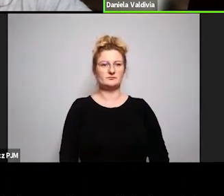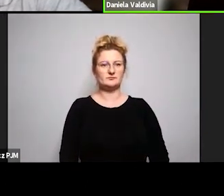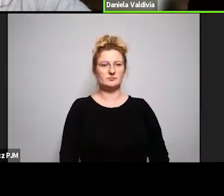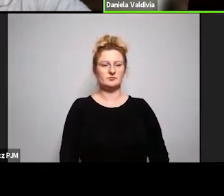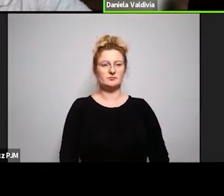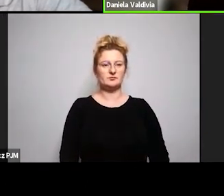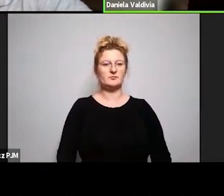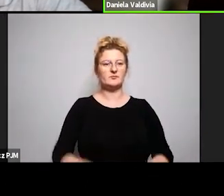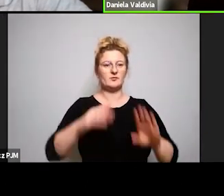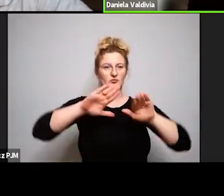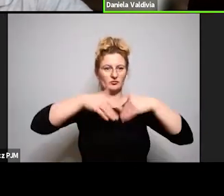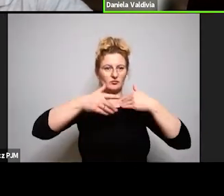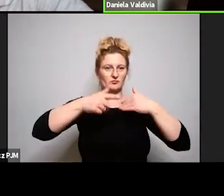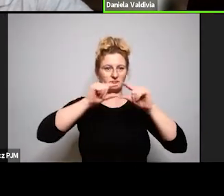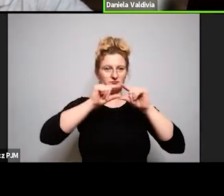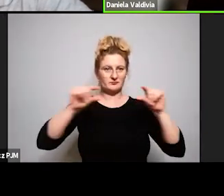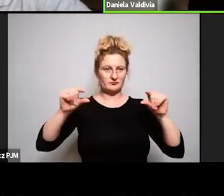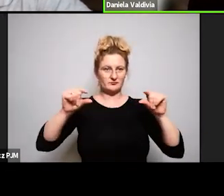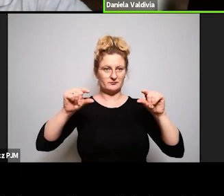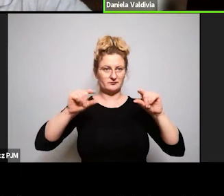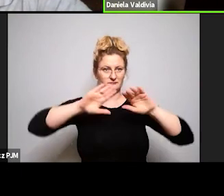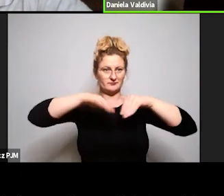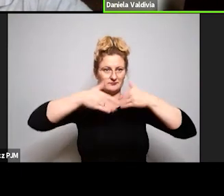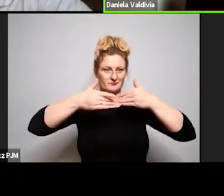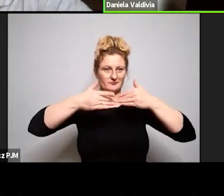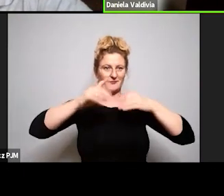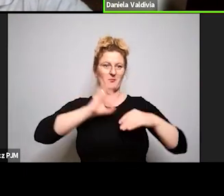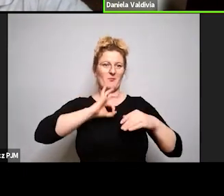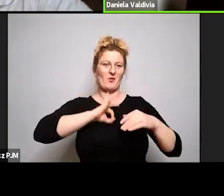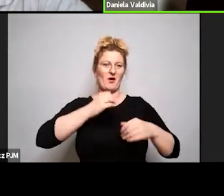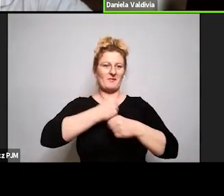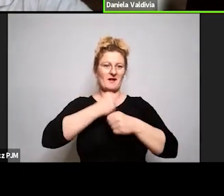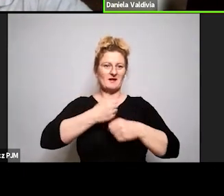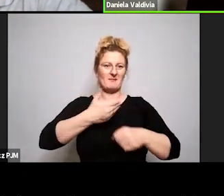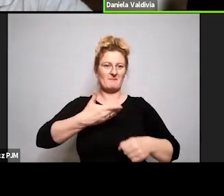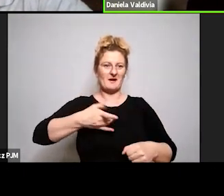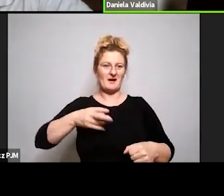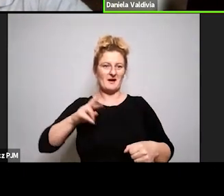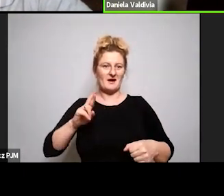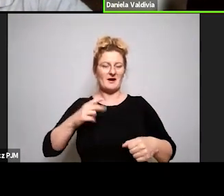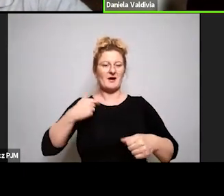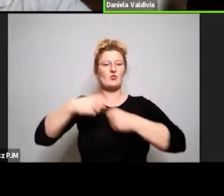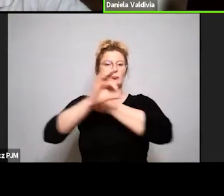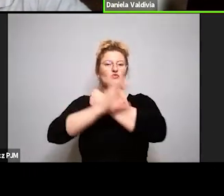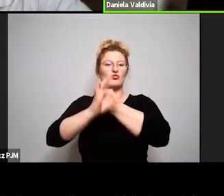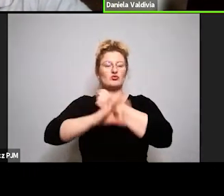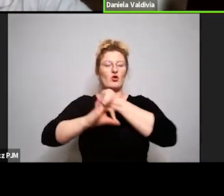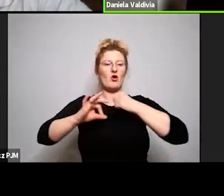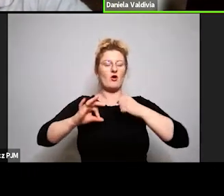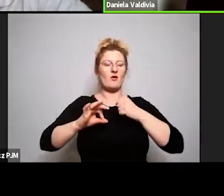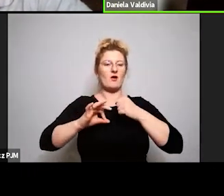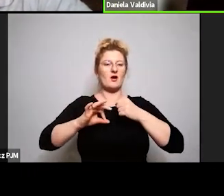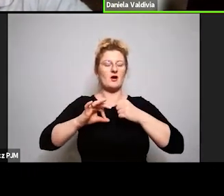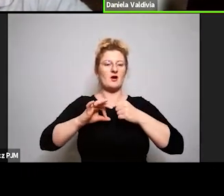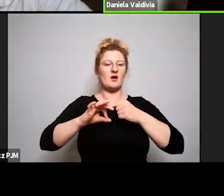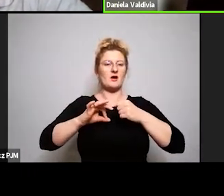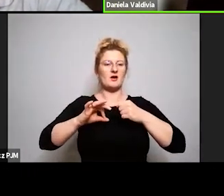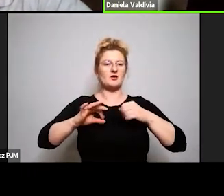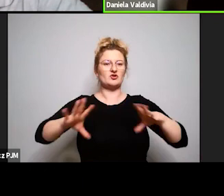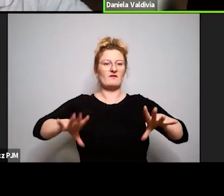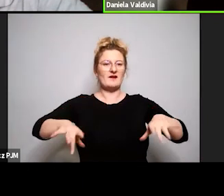transformation in Switzerland, and I've studied development, security,